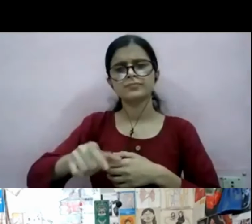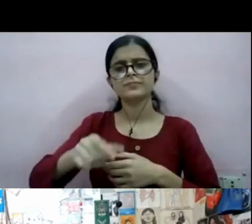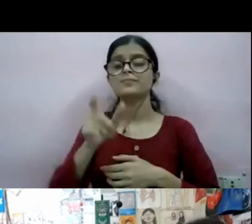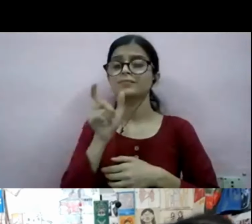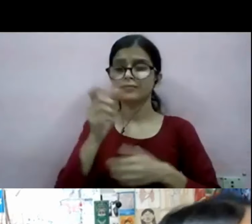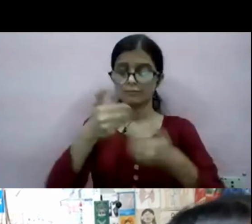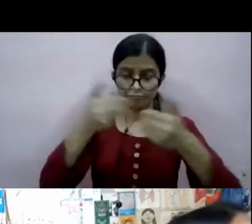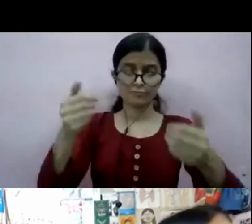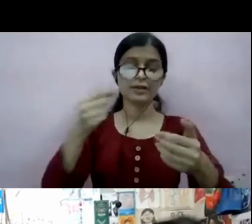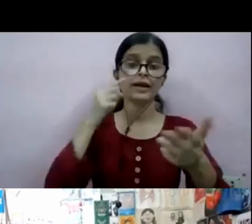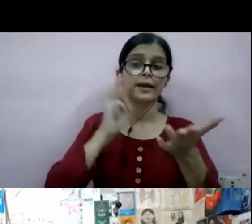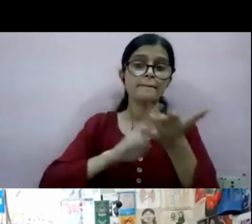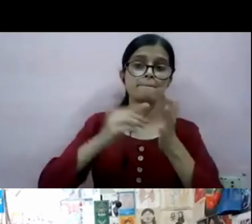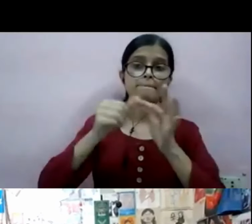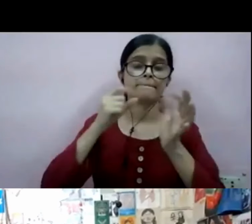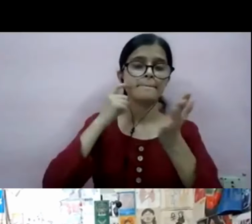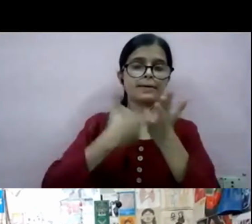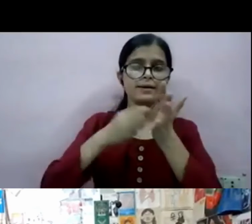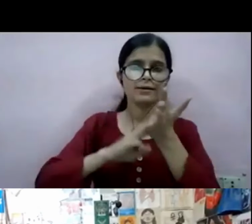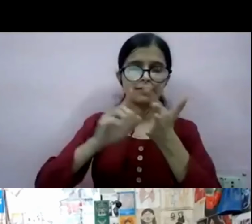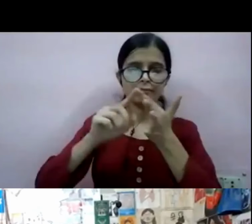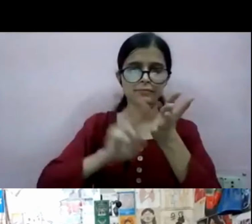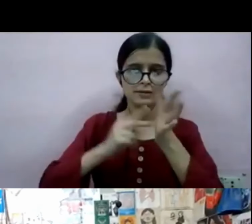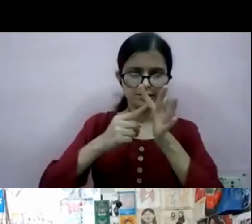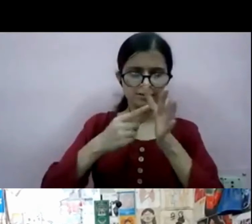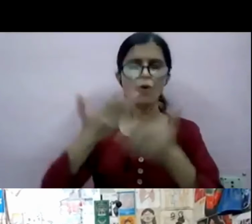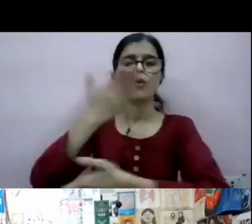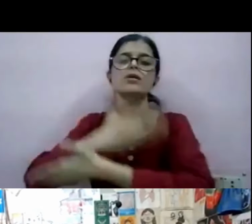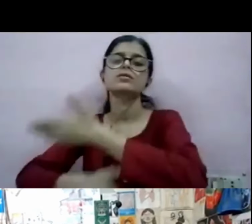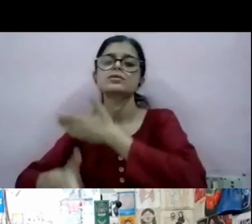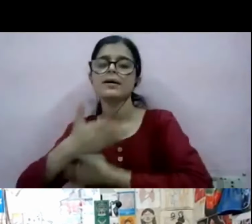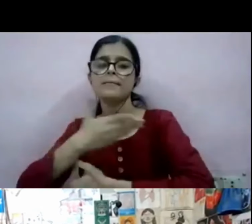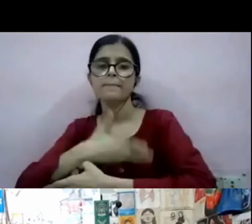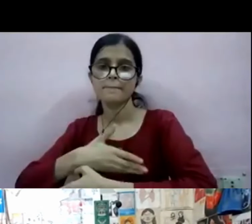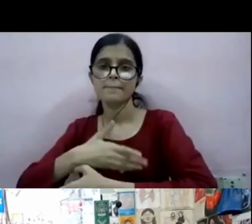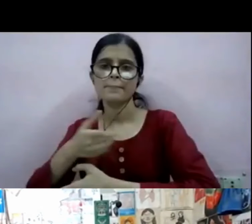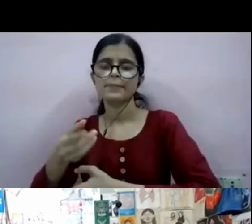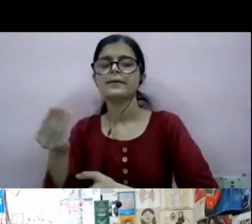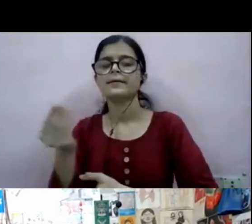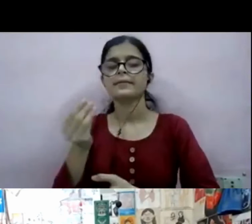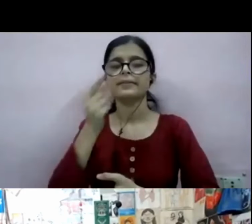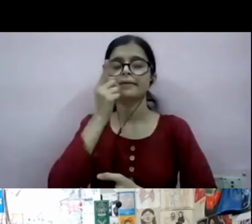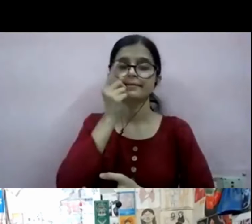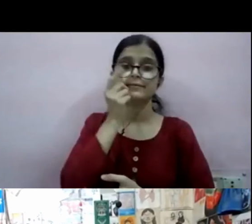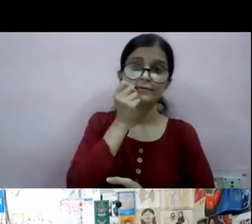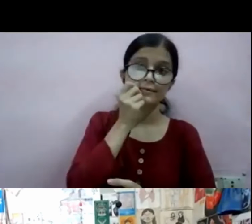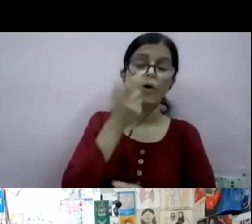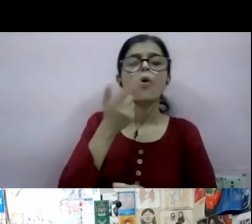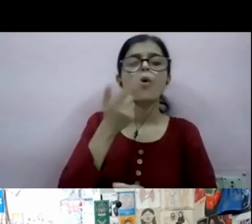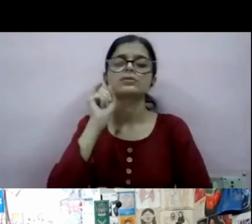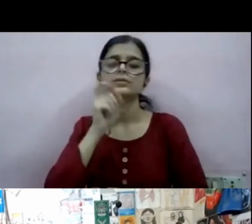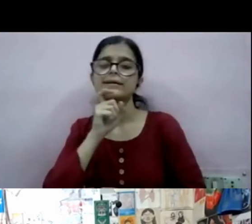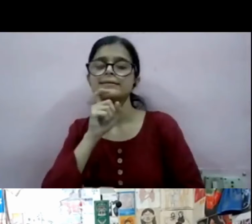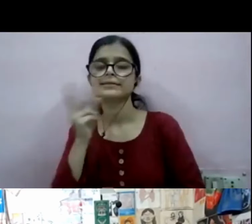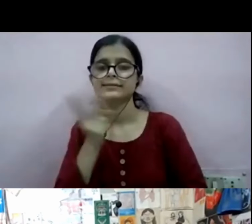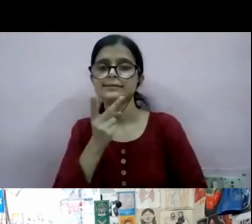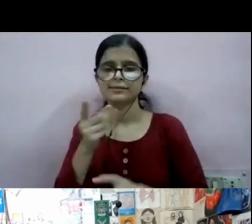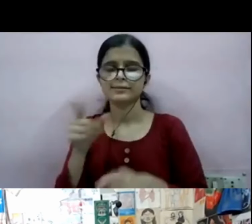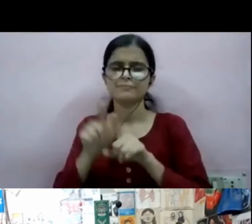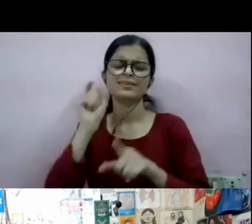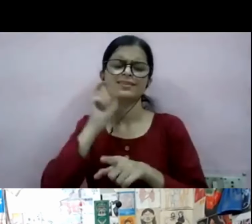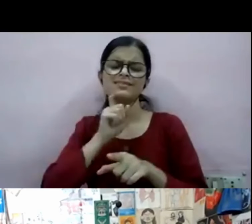disability, feminist theorists have distinguished between sex and gender. So, sex, as we know, refers to the